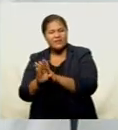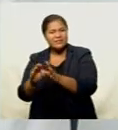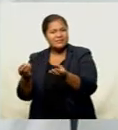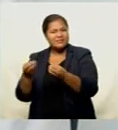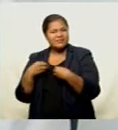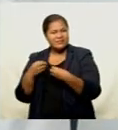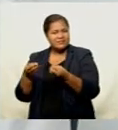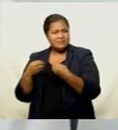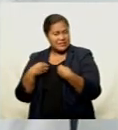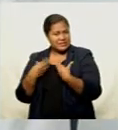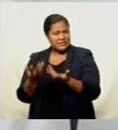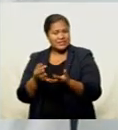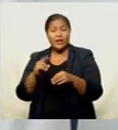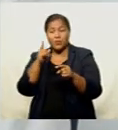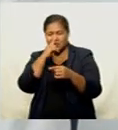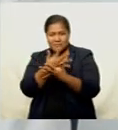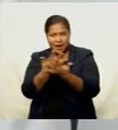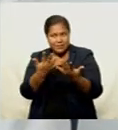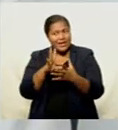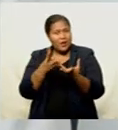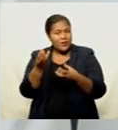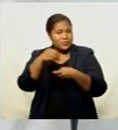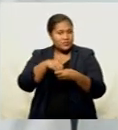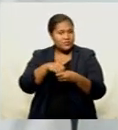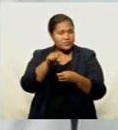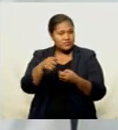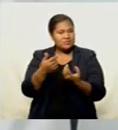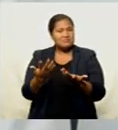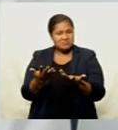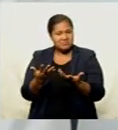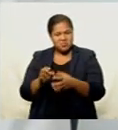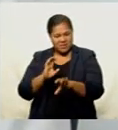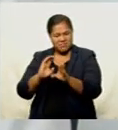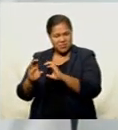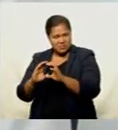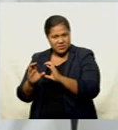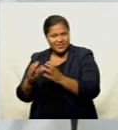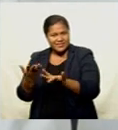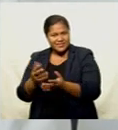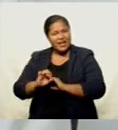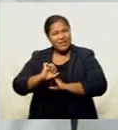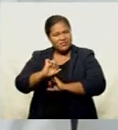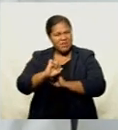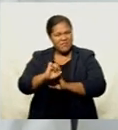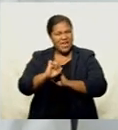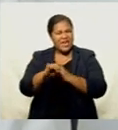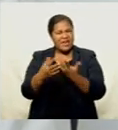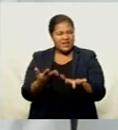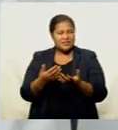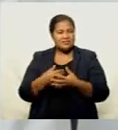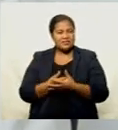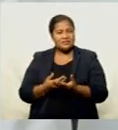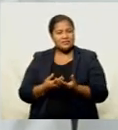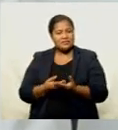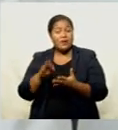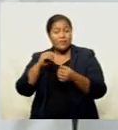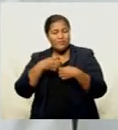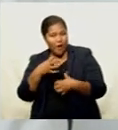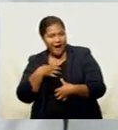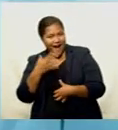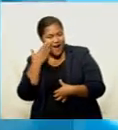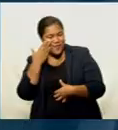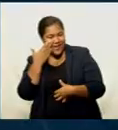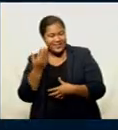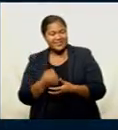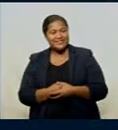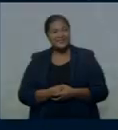and with the public. And how we go about doing that is, of course, raising the communication campaign through campaigns and raising communication awareness through